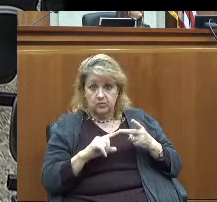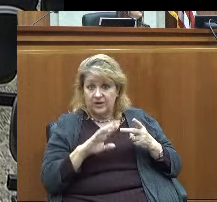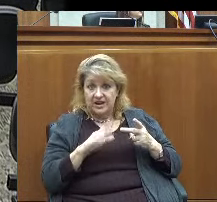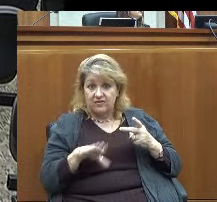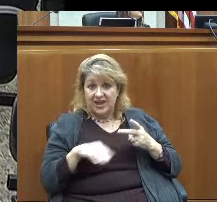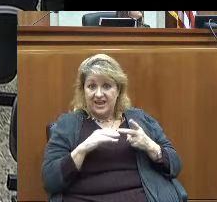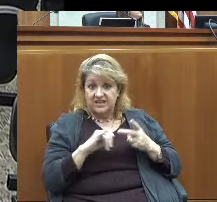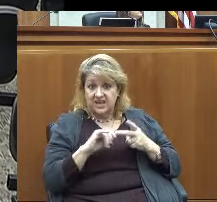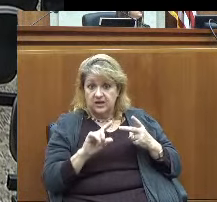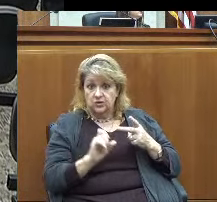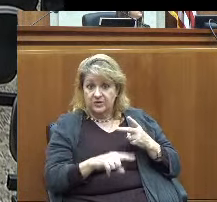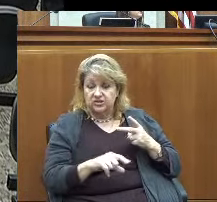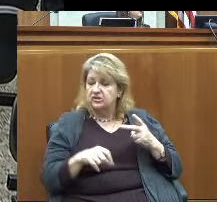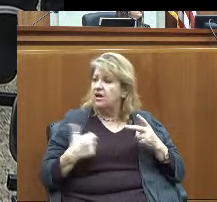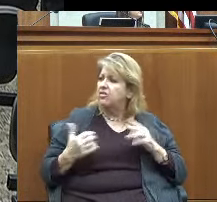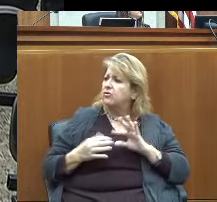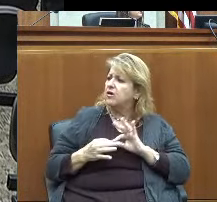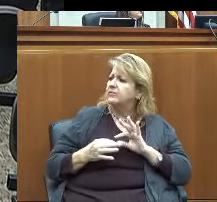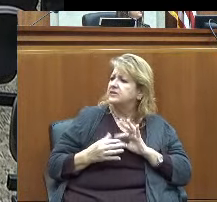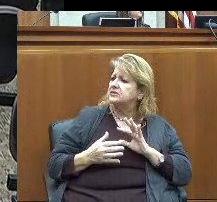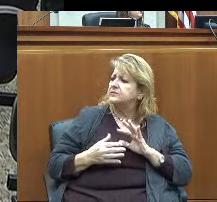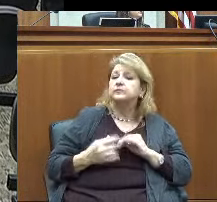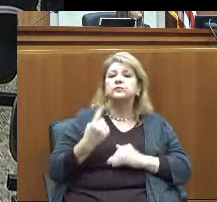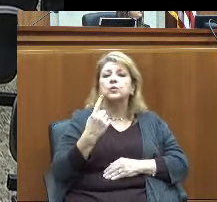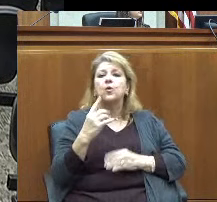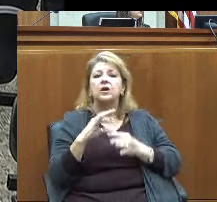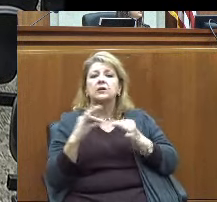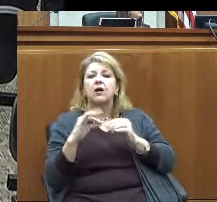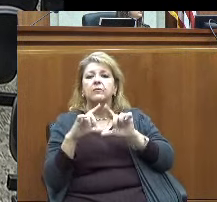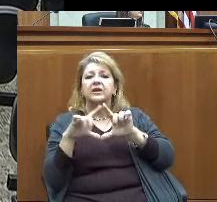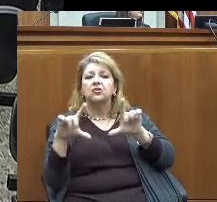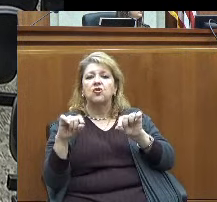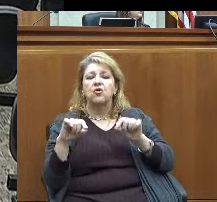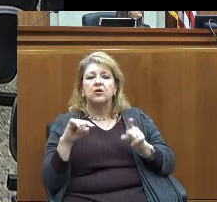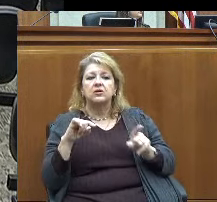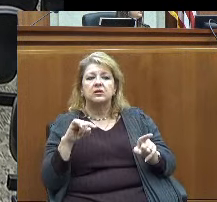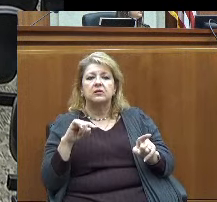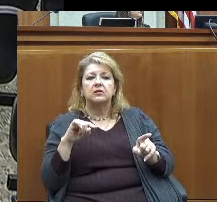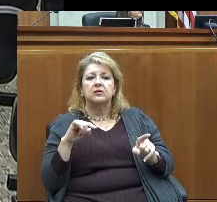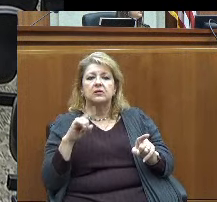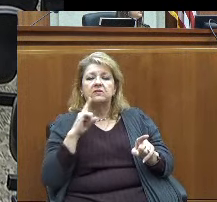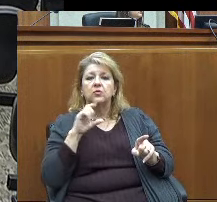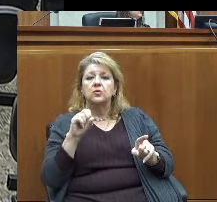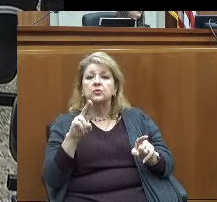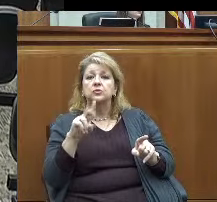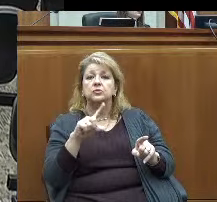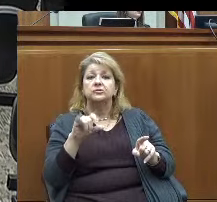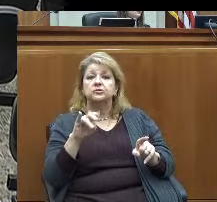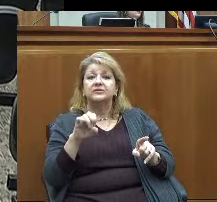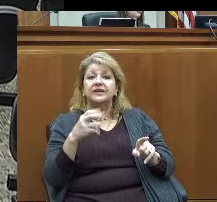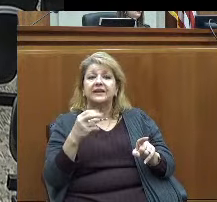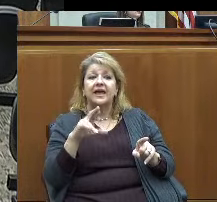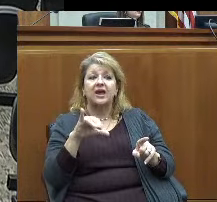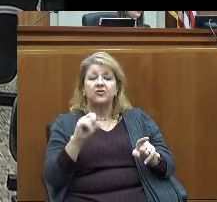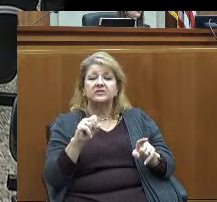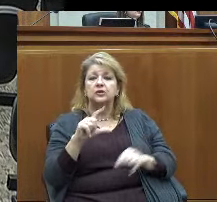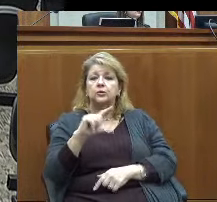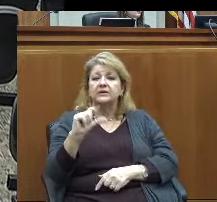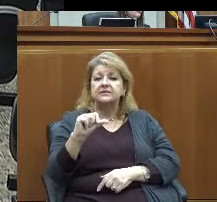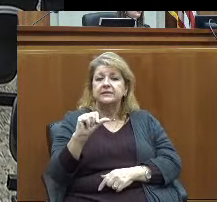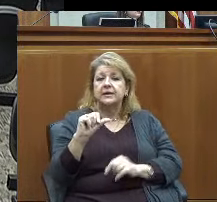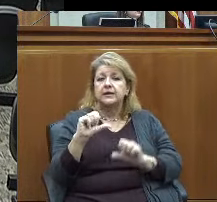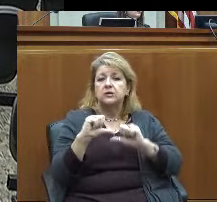Any other comments? All right, we have one comment card for Suzanne Harris, Louisiana